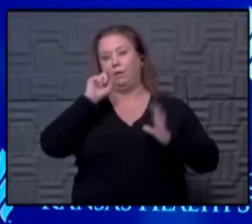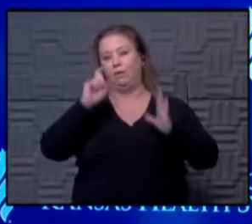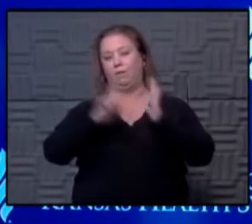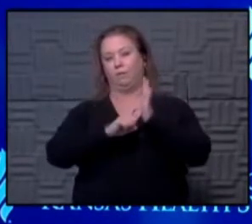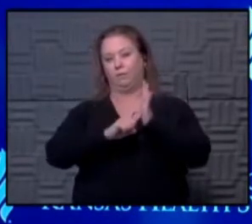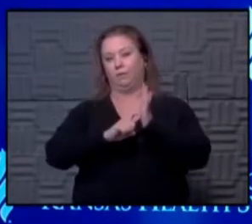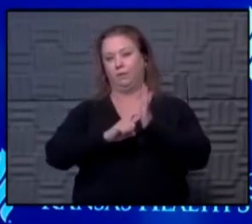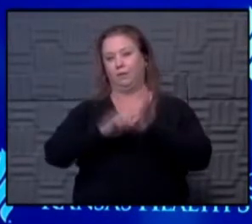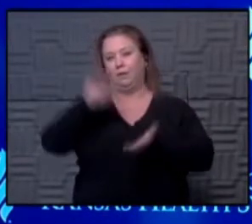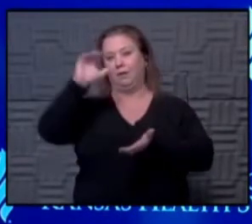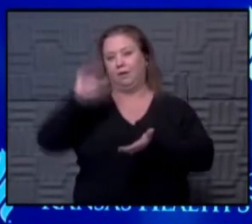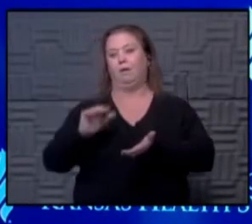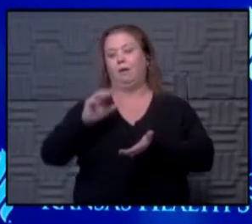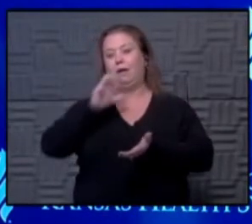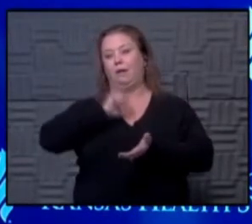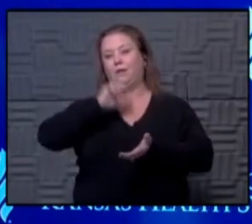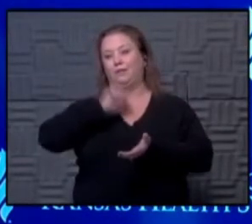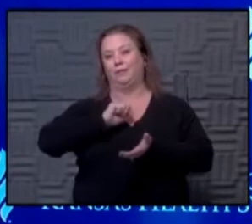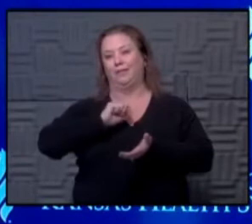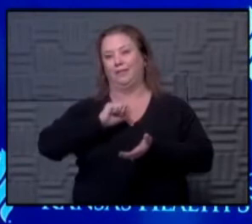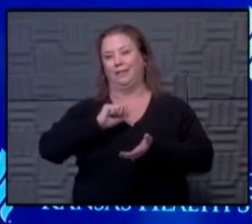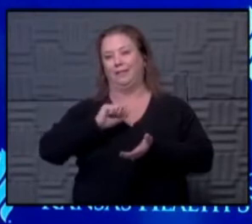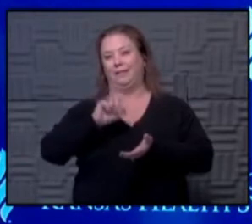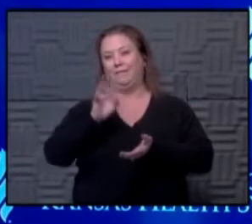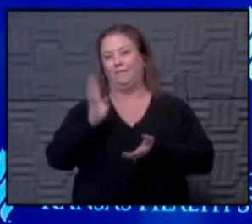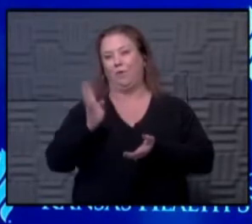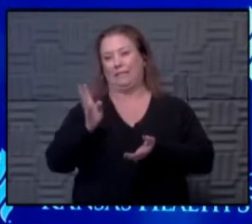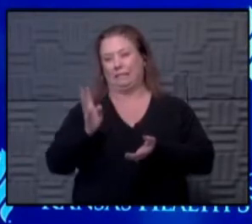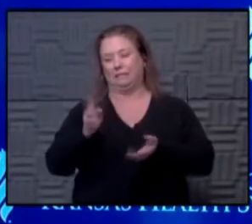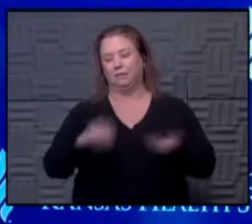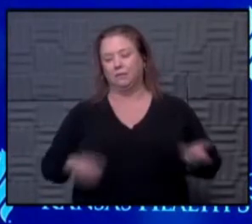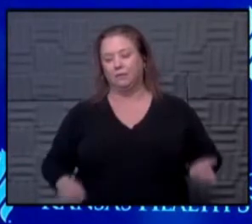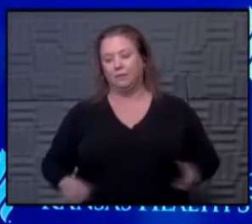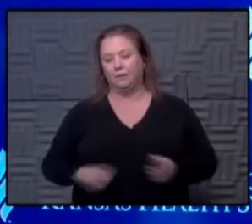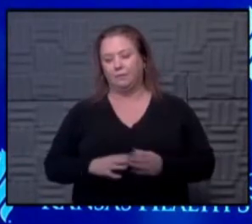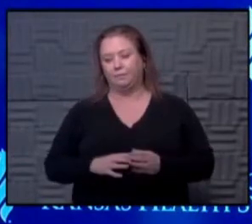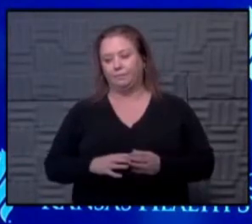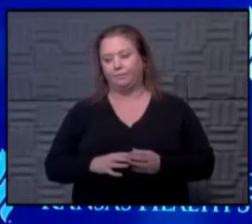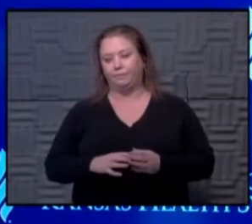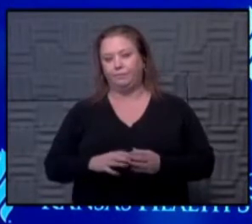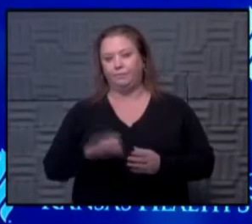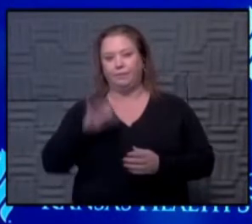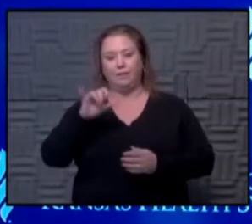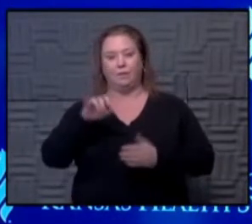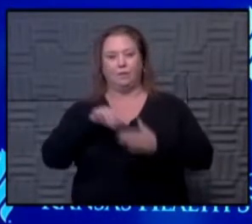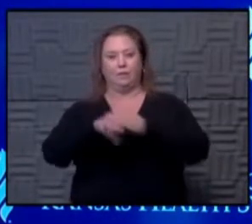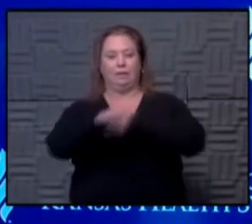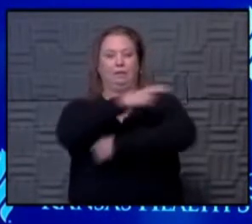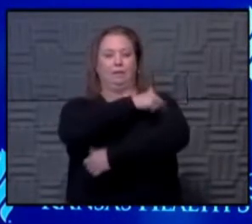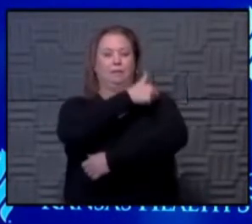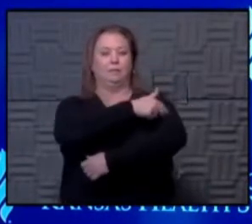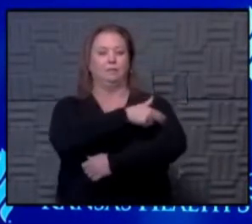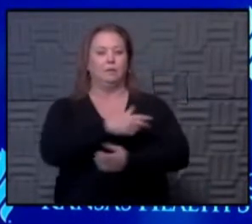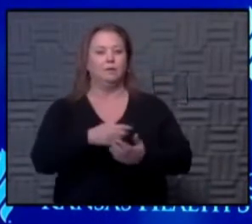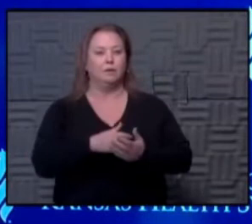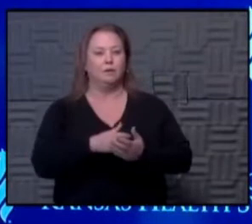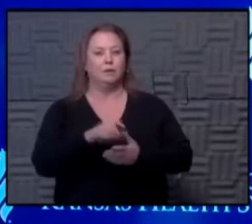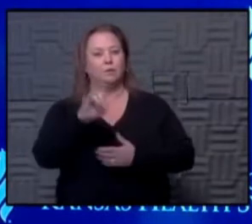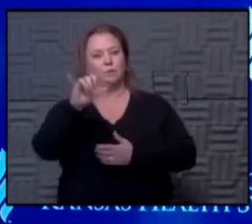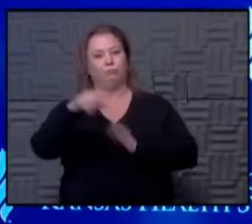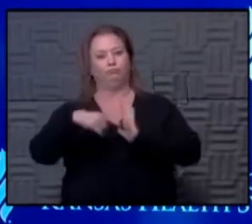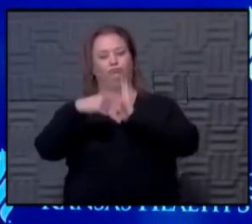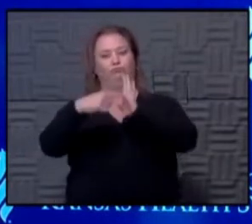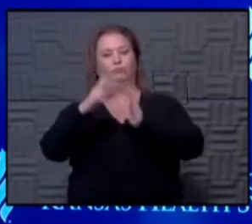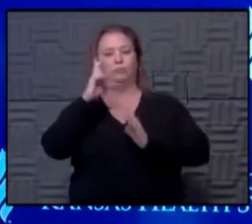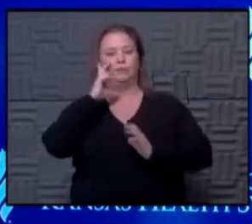much lower age. The average age was down in the upper 40s, even of those hitting the hospital, which I think was sort of a sign that we